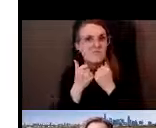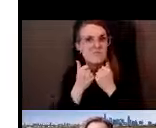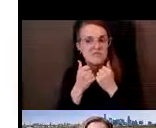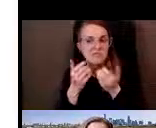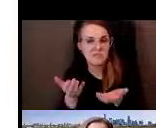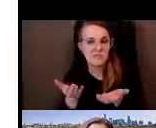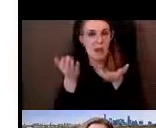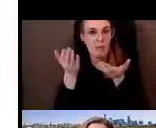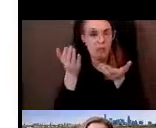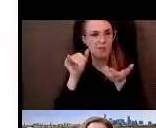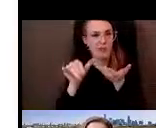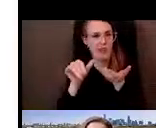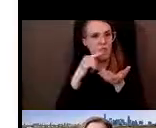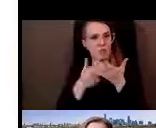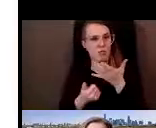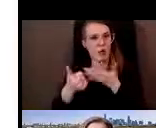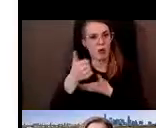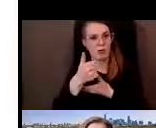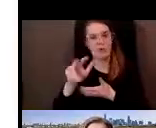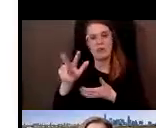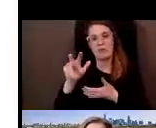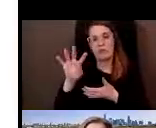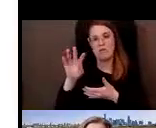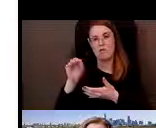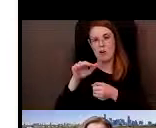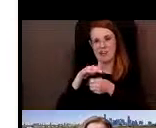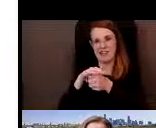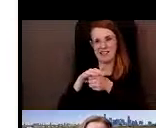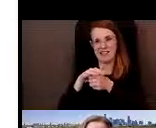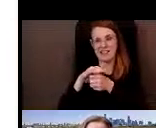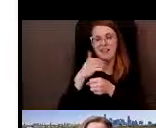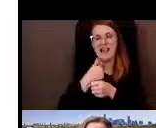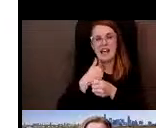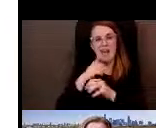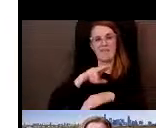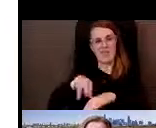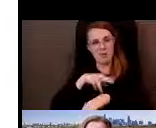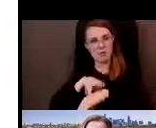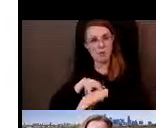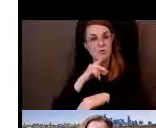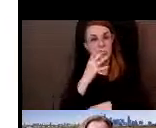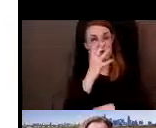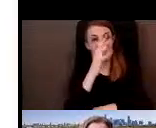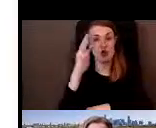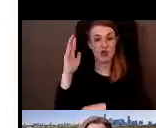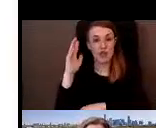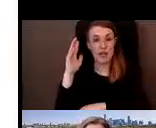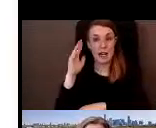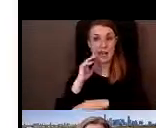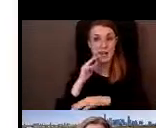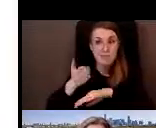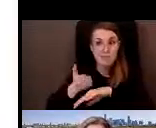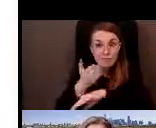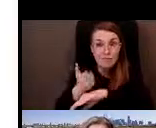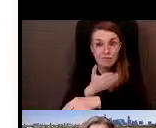84 acres of area that would have ecological uplift, including tree canopy enhancement and green